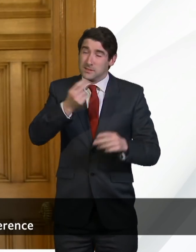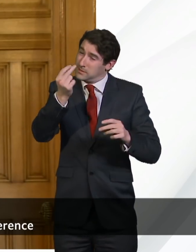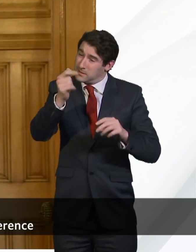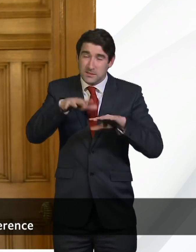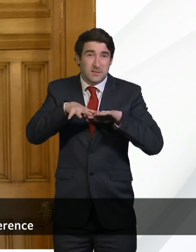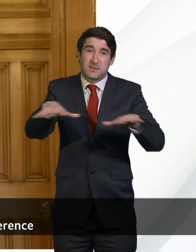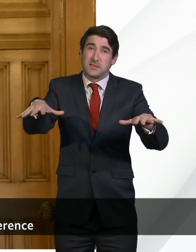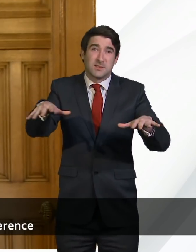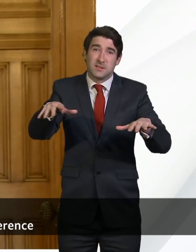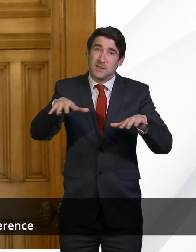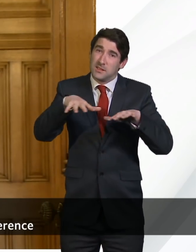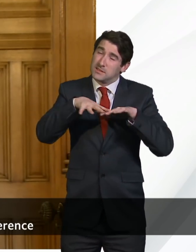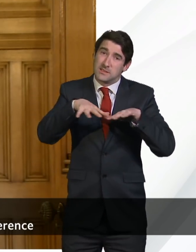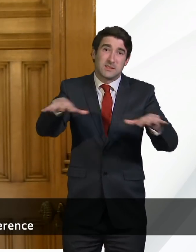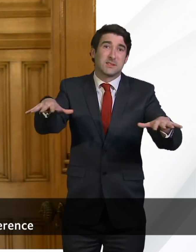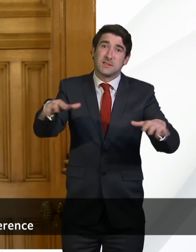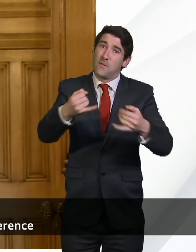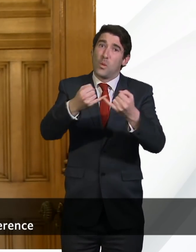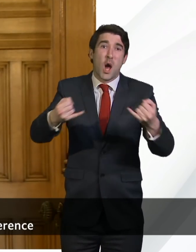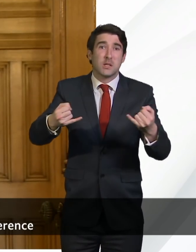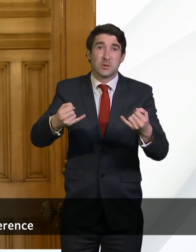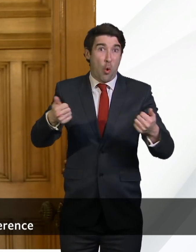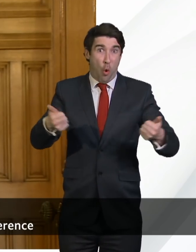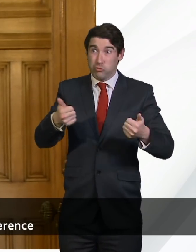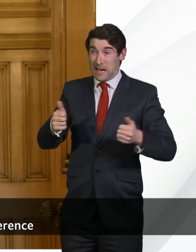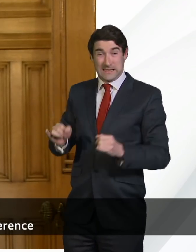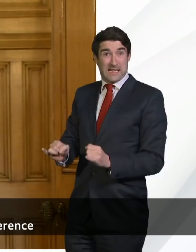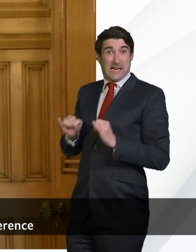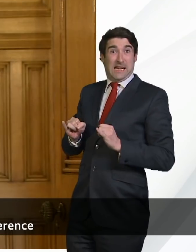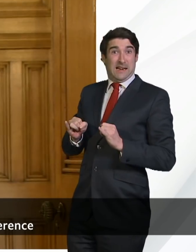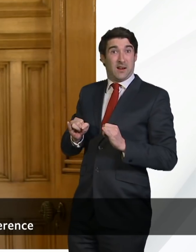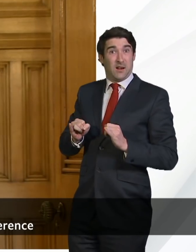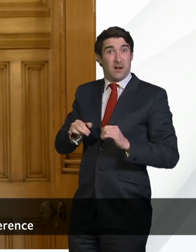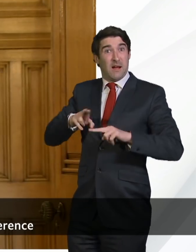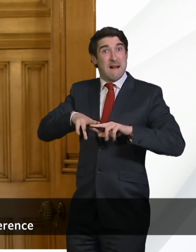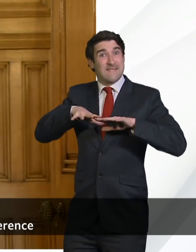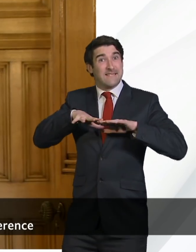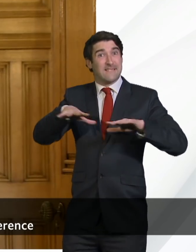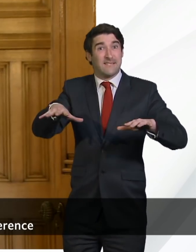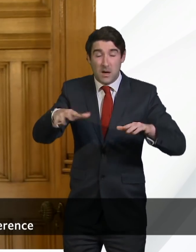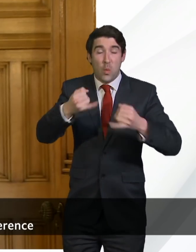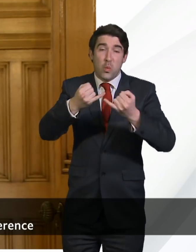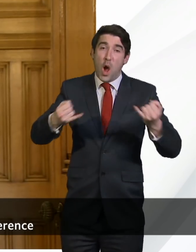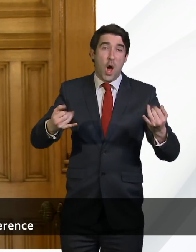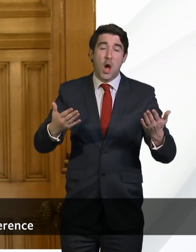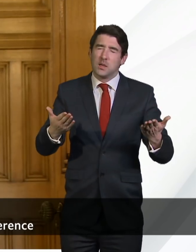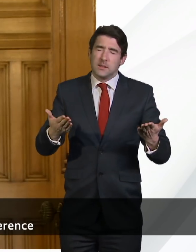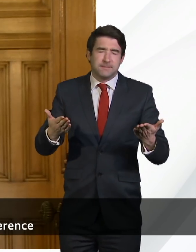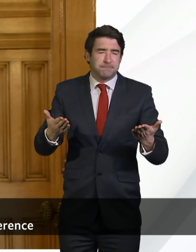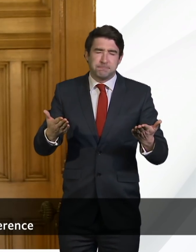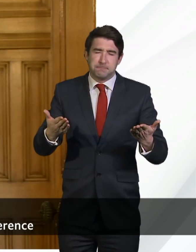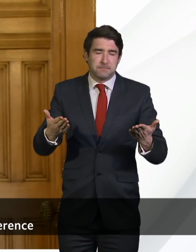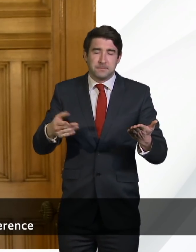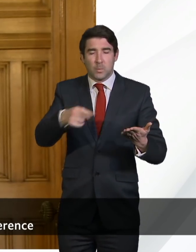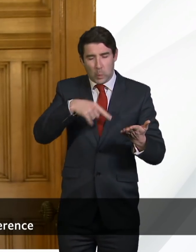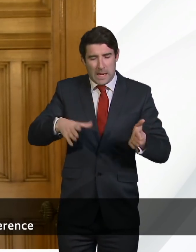helped contribute to avoiding an even worse situation in terms of the spread of the virus and the number of deaths, and how important it is